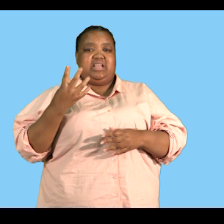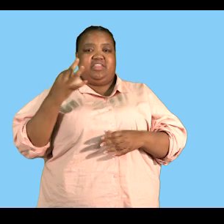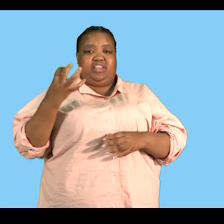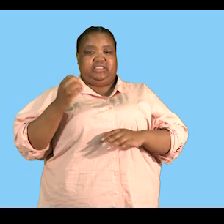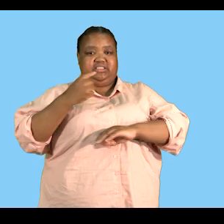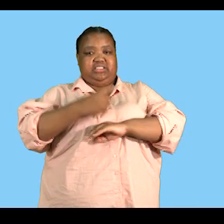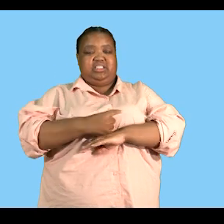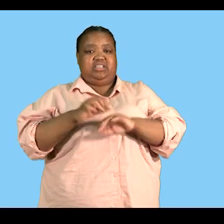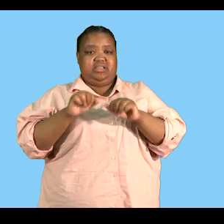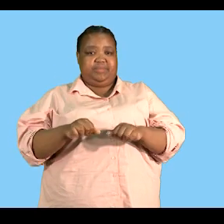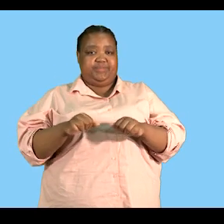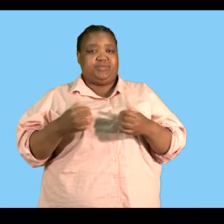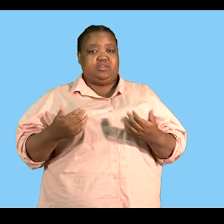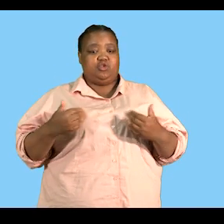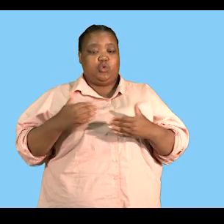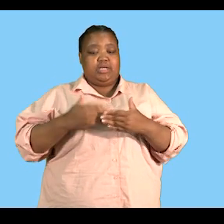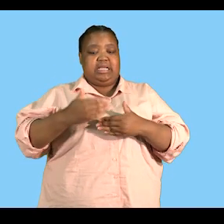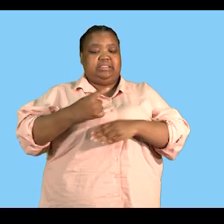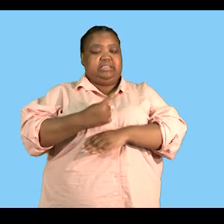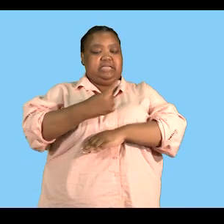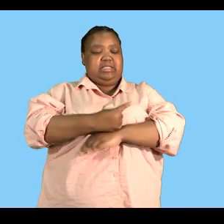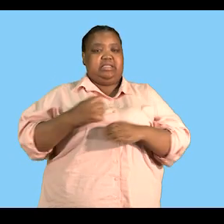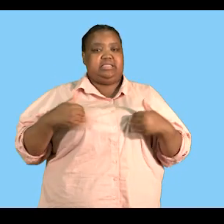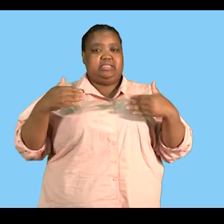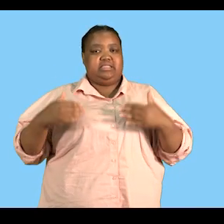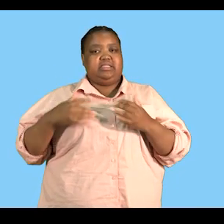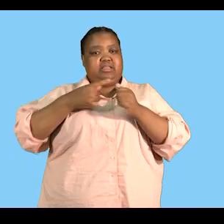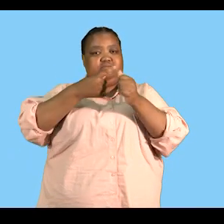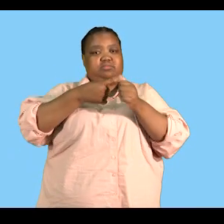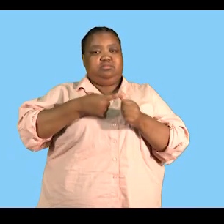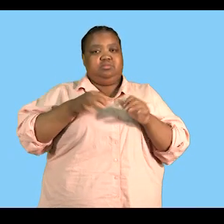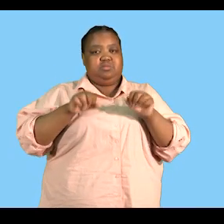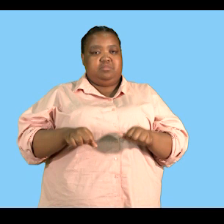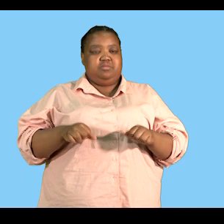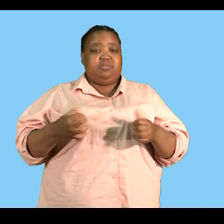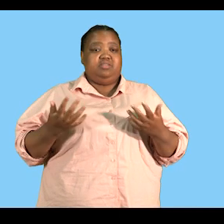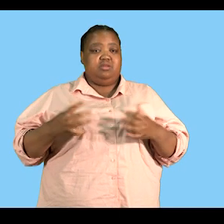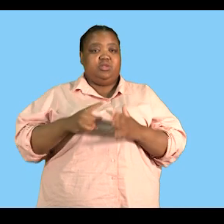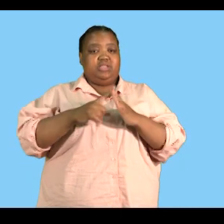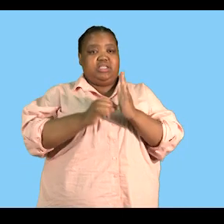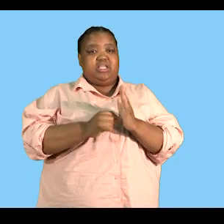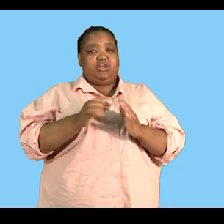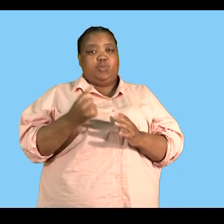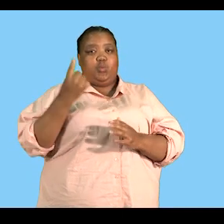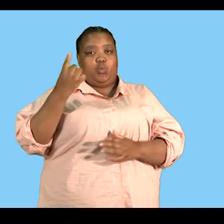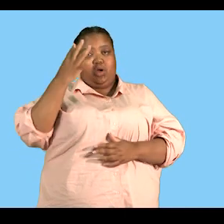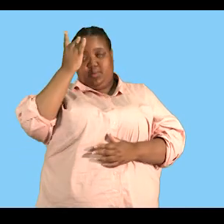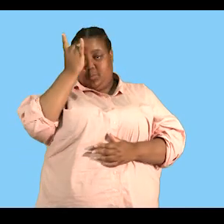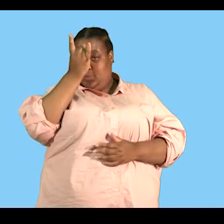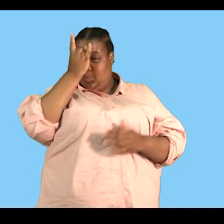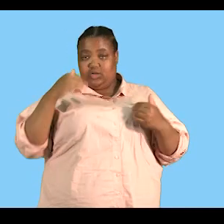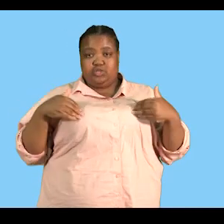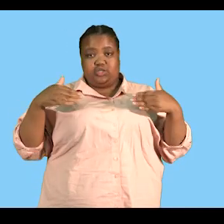important thing is we count from the next day. So then we will start counting from 1 March